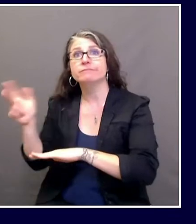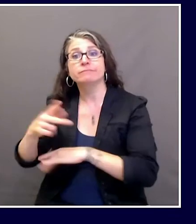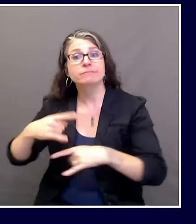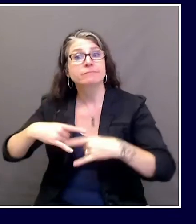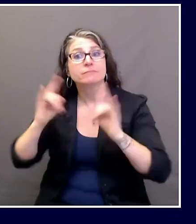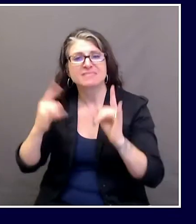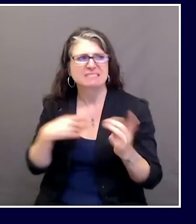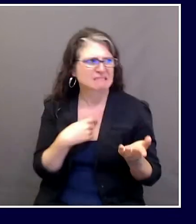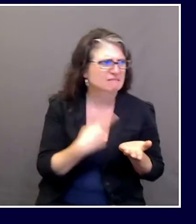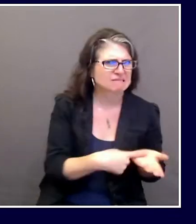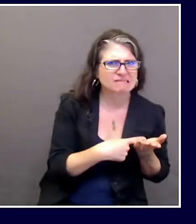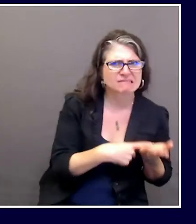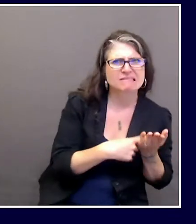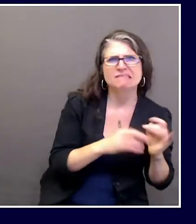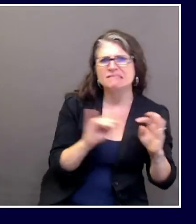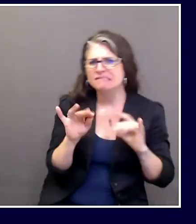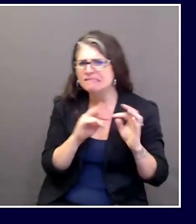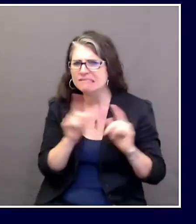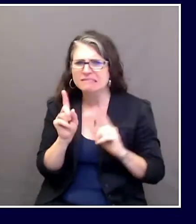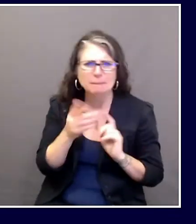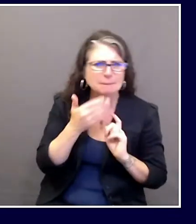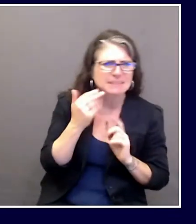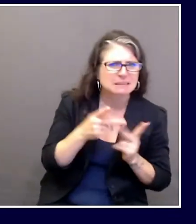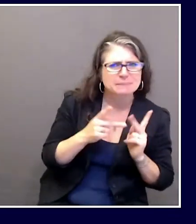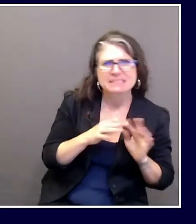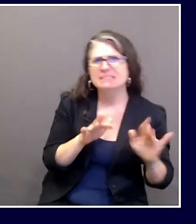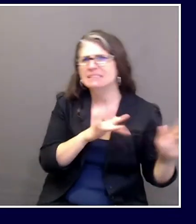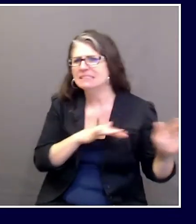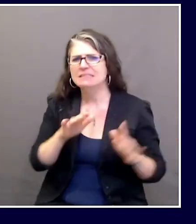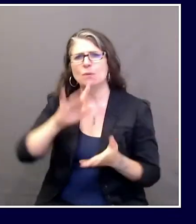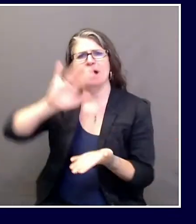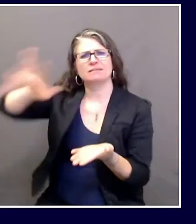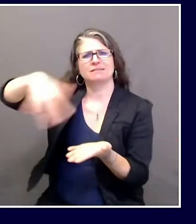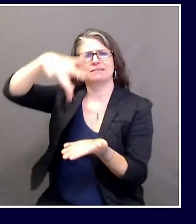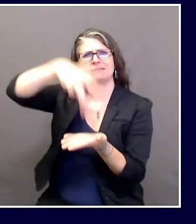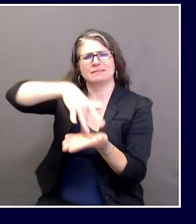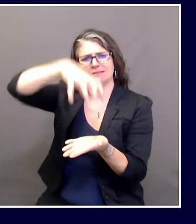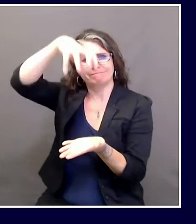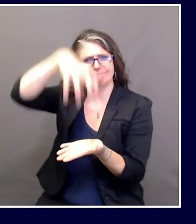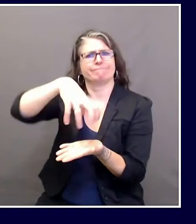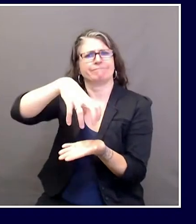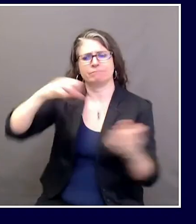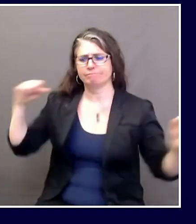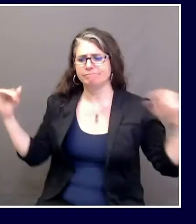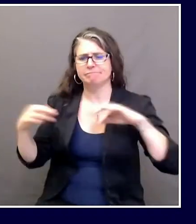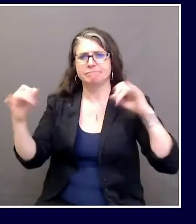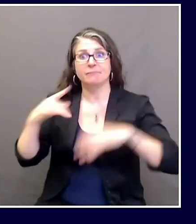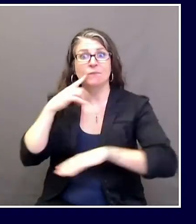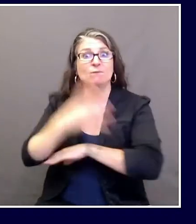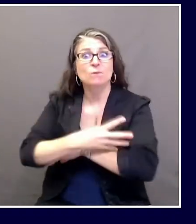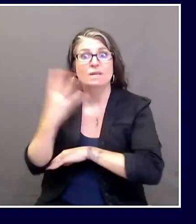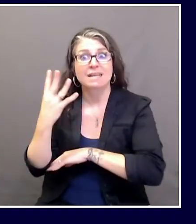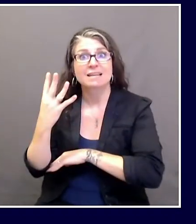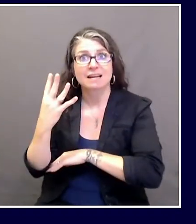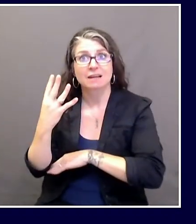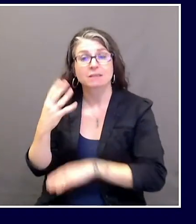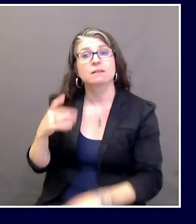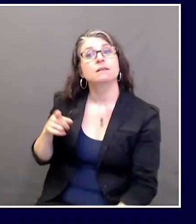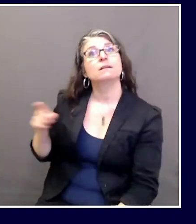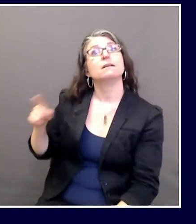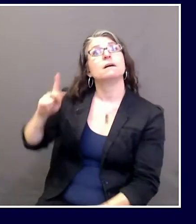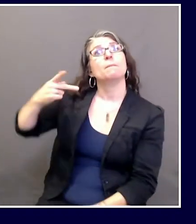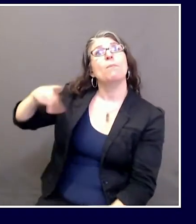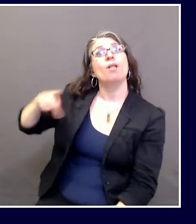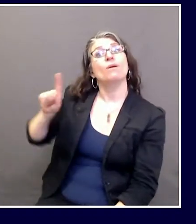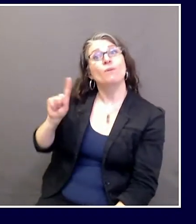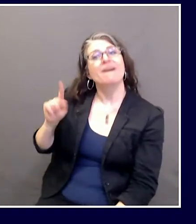4 days where it's posted there, but it will be somewhere in and around the Kennedy Park area in